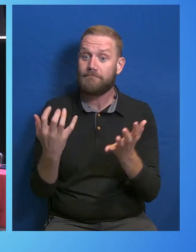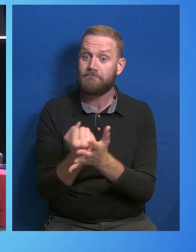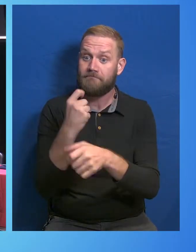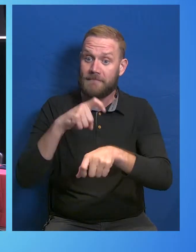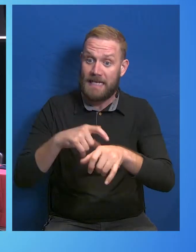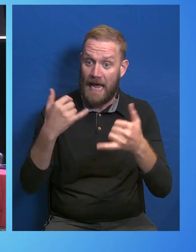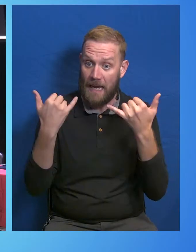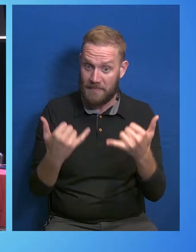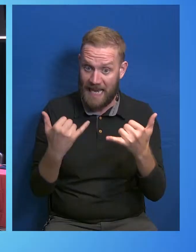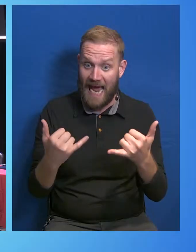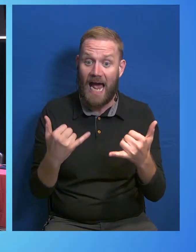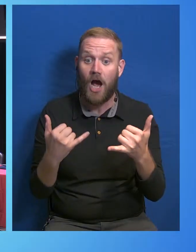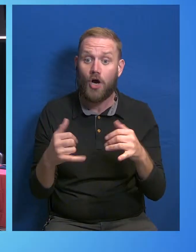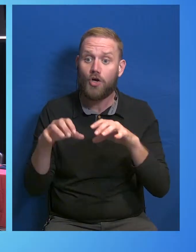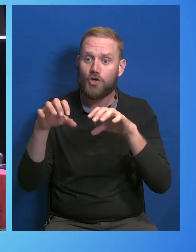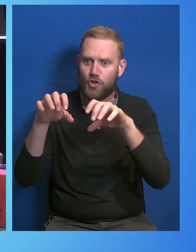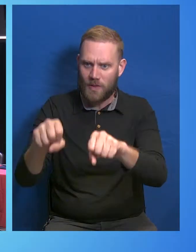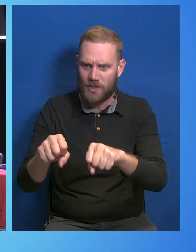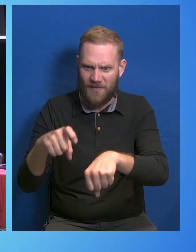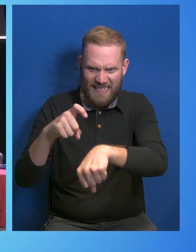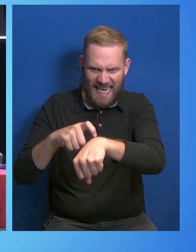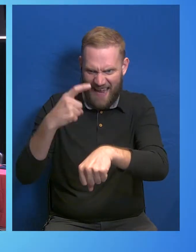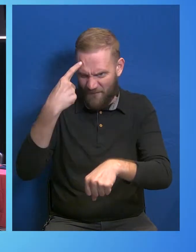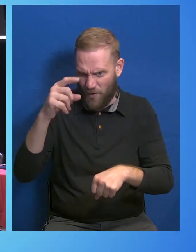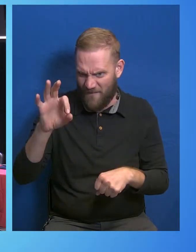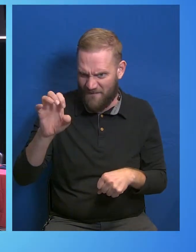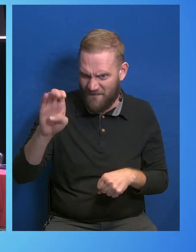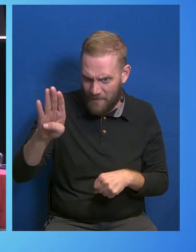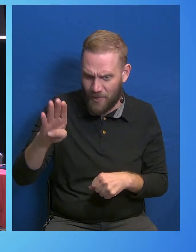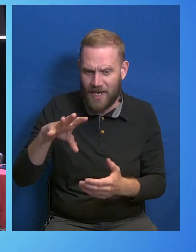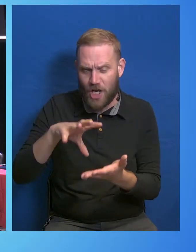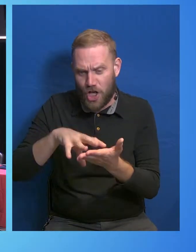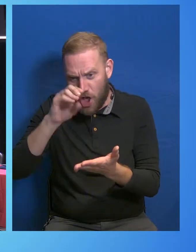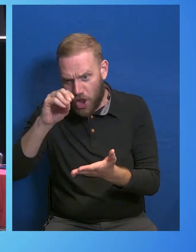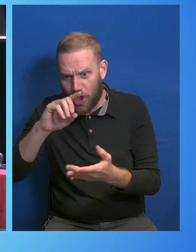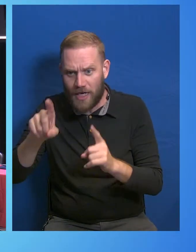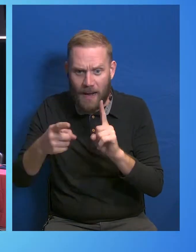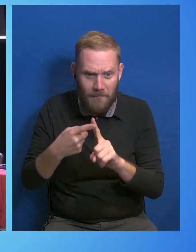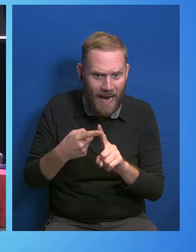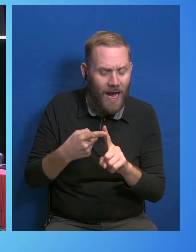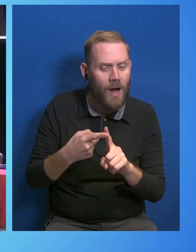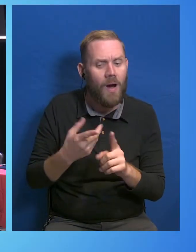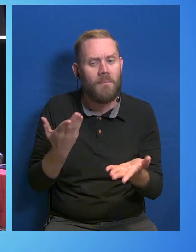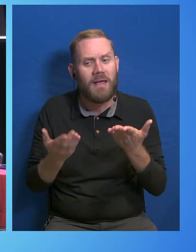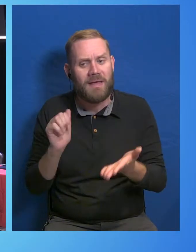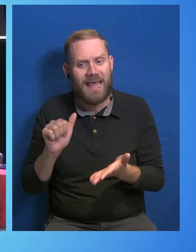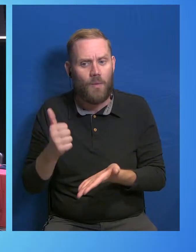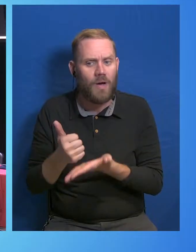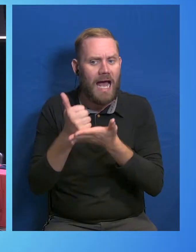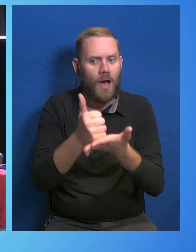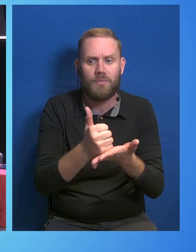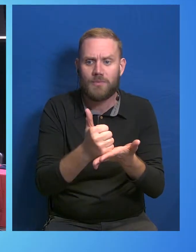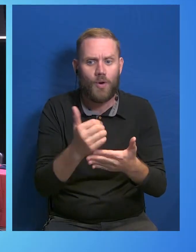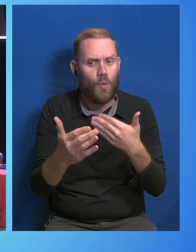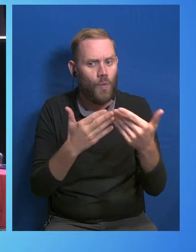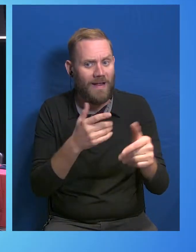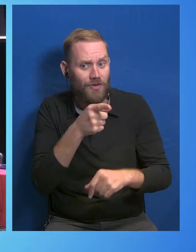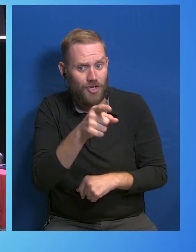time to reserve that in February to learn about, maybe that would help support whatever you